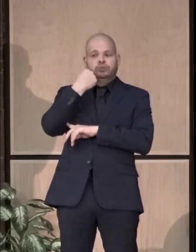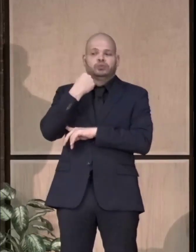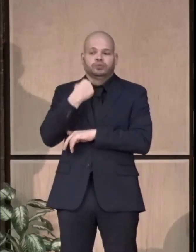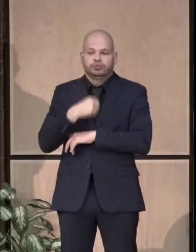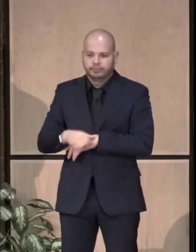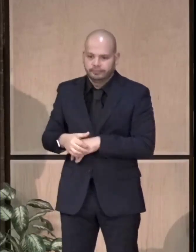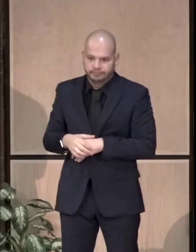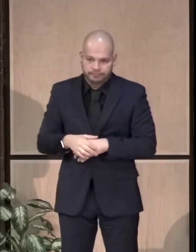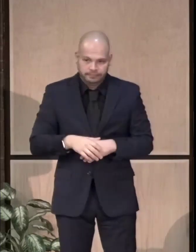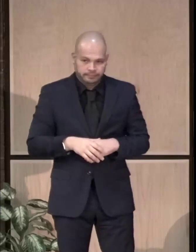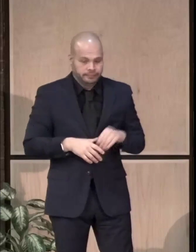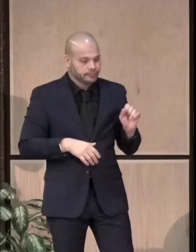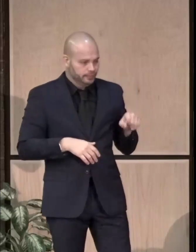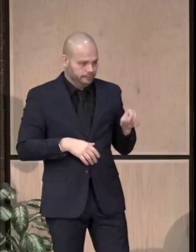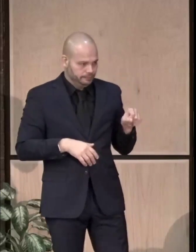And